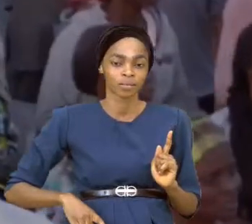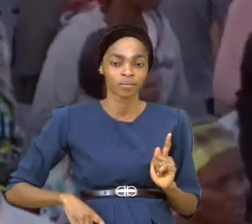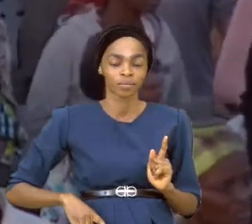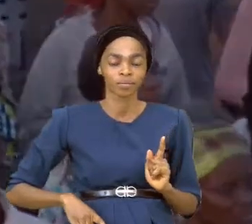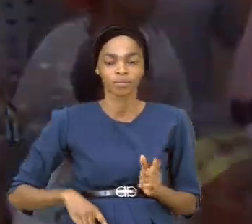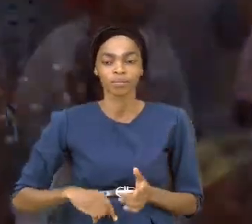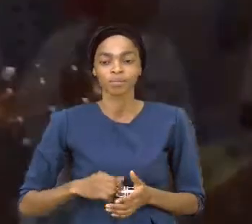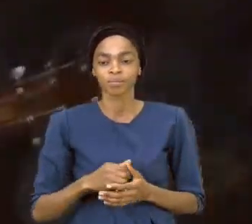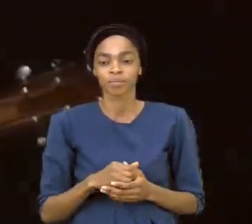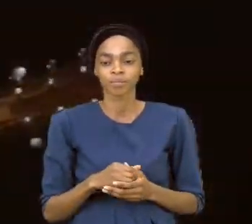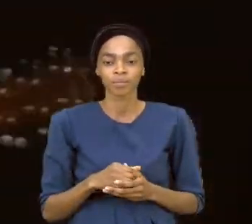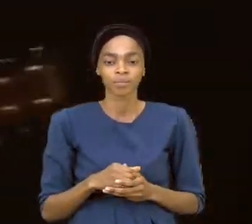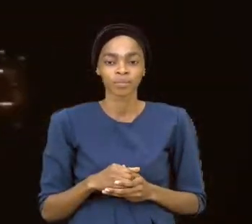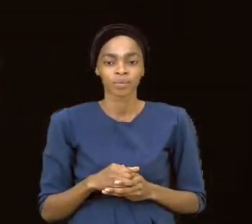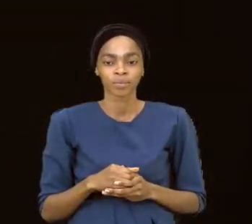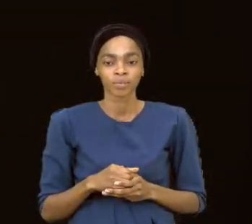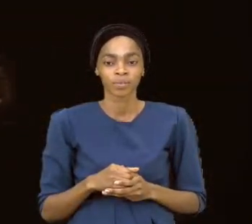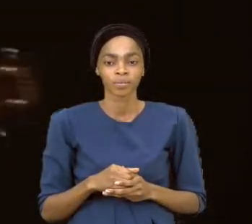Thanks to the Lord today.